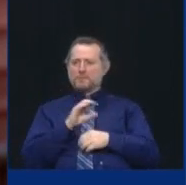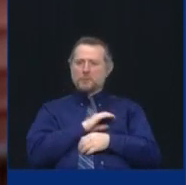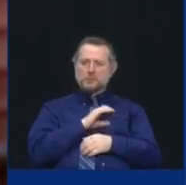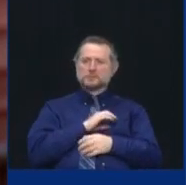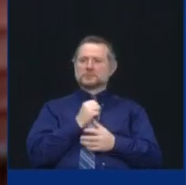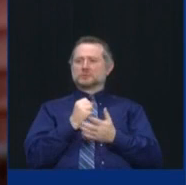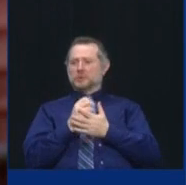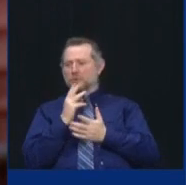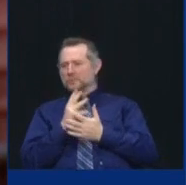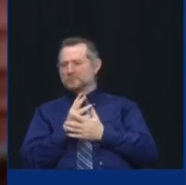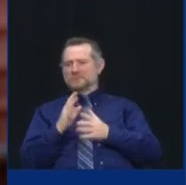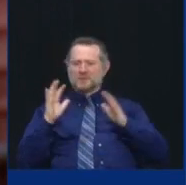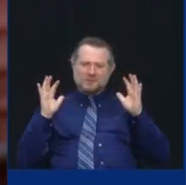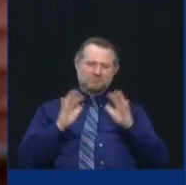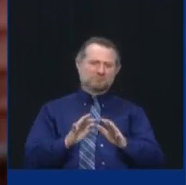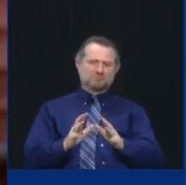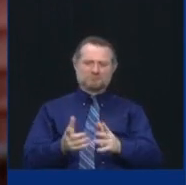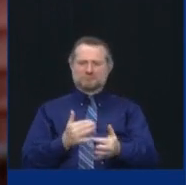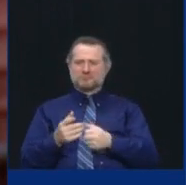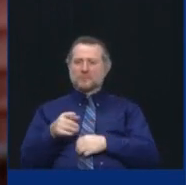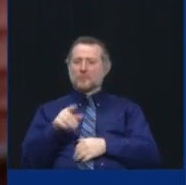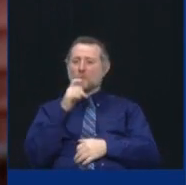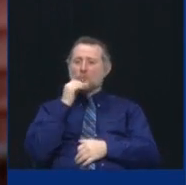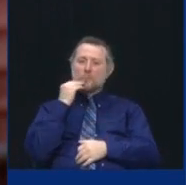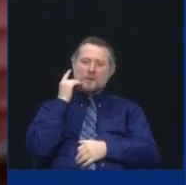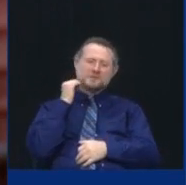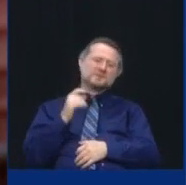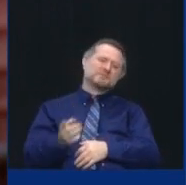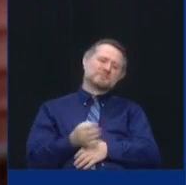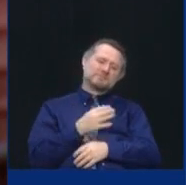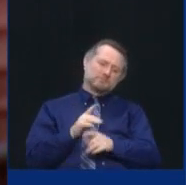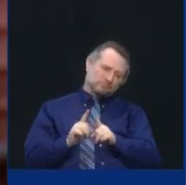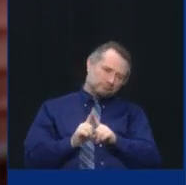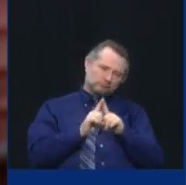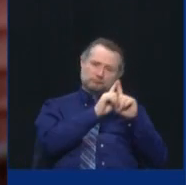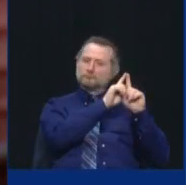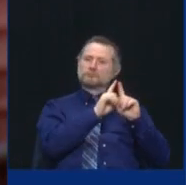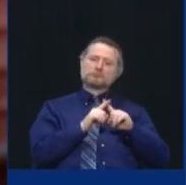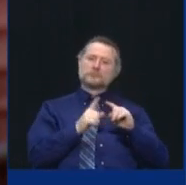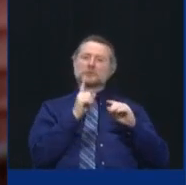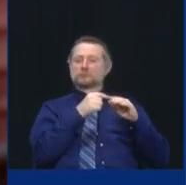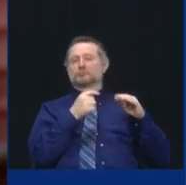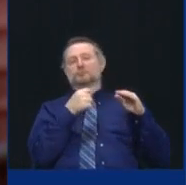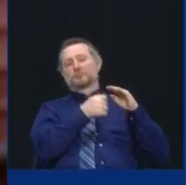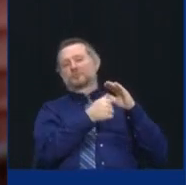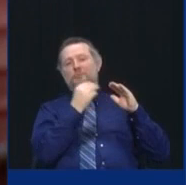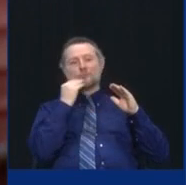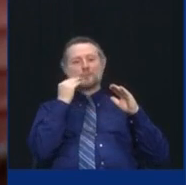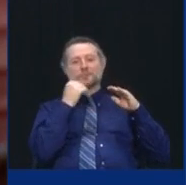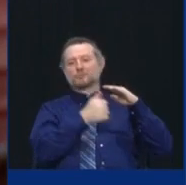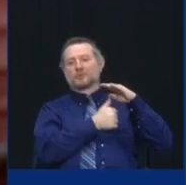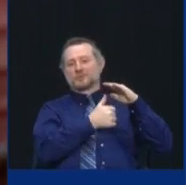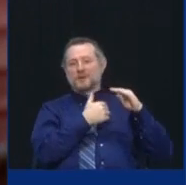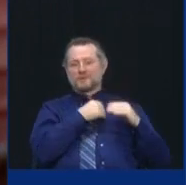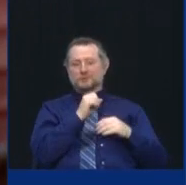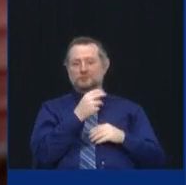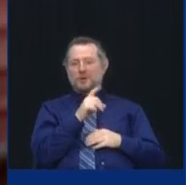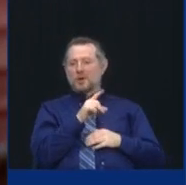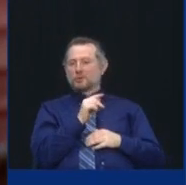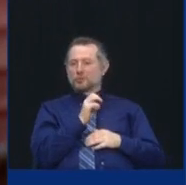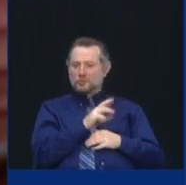in and brought the homeless to a shelter. The shelter has to be